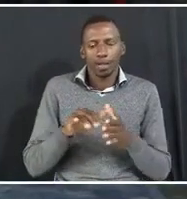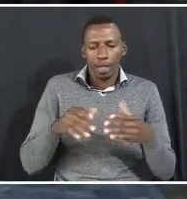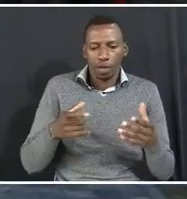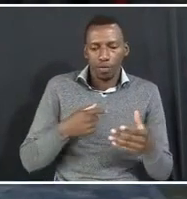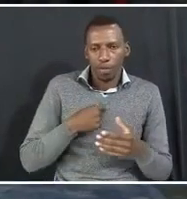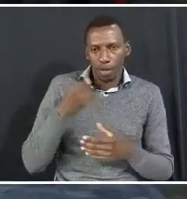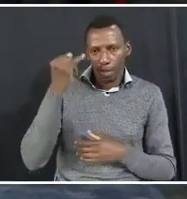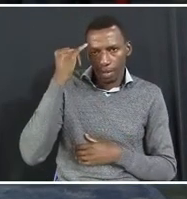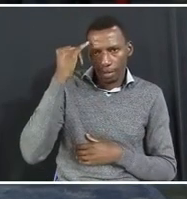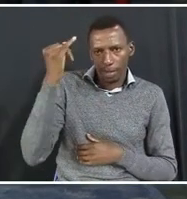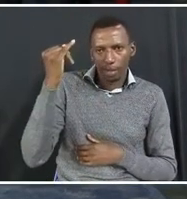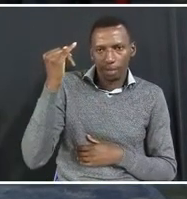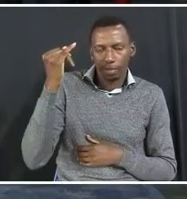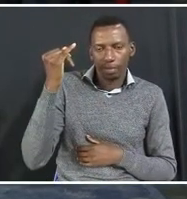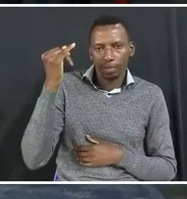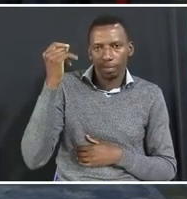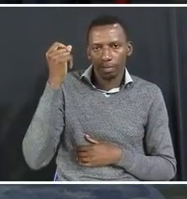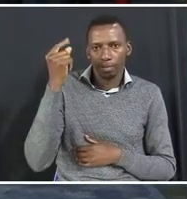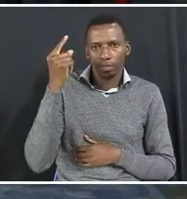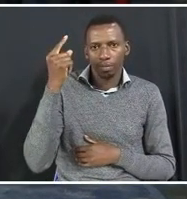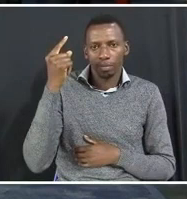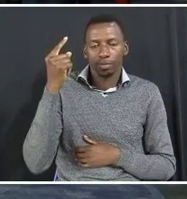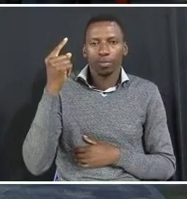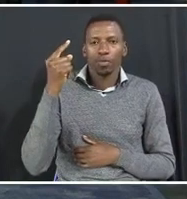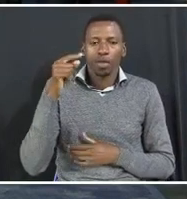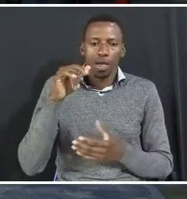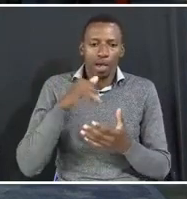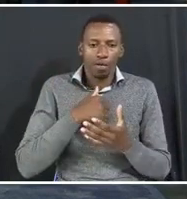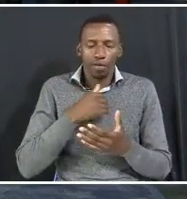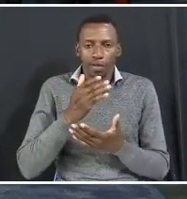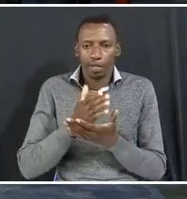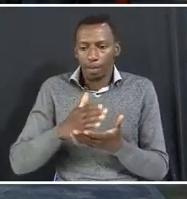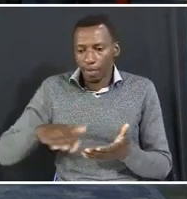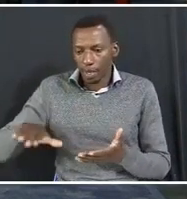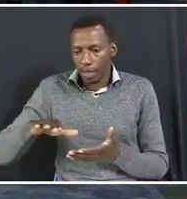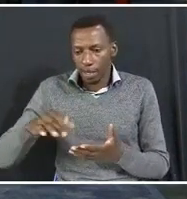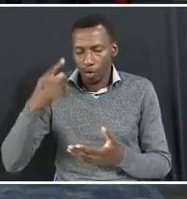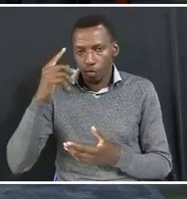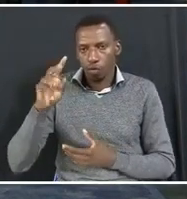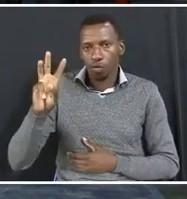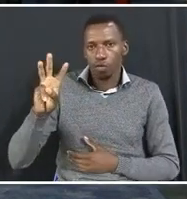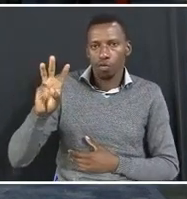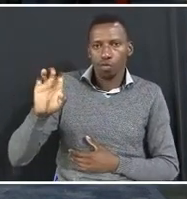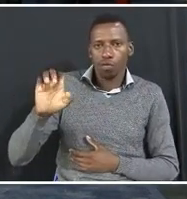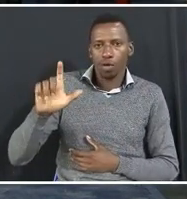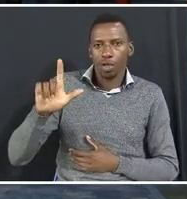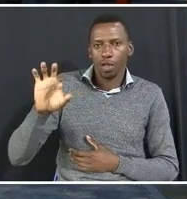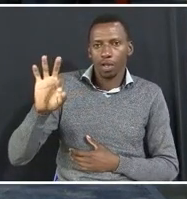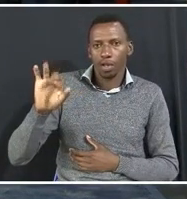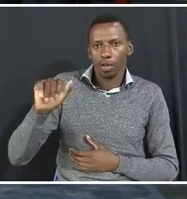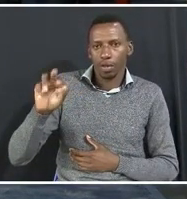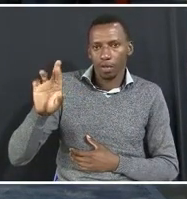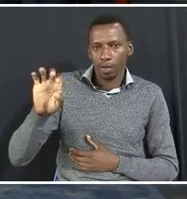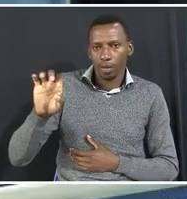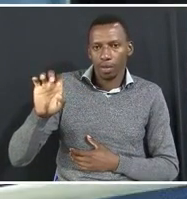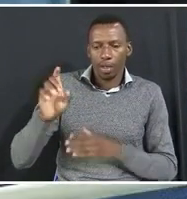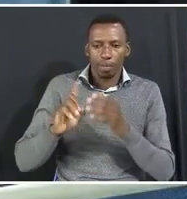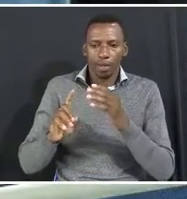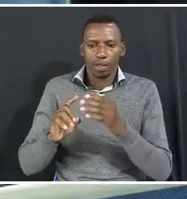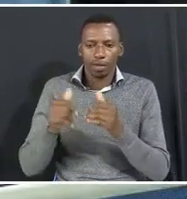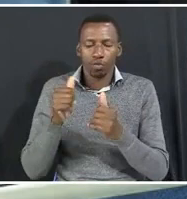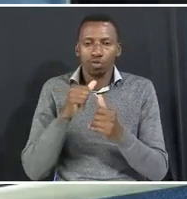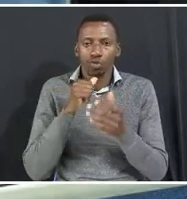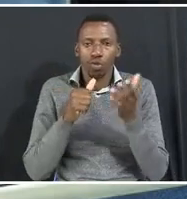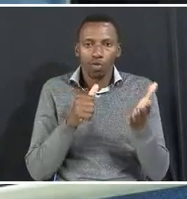some aspects of the welfare ministry that are not covered by the earlier two departments, including the last expense